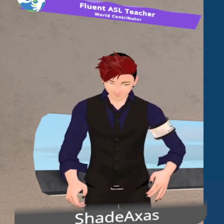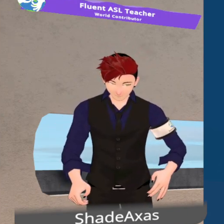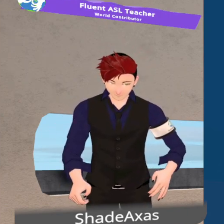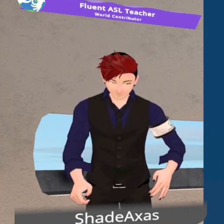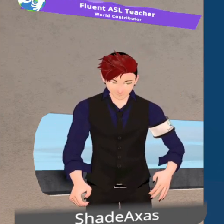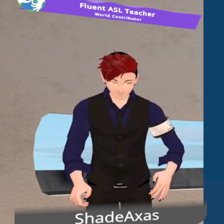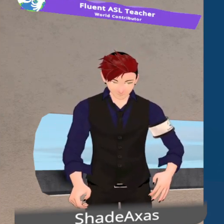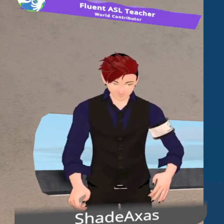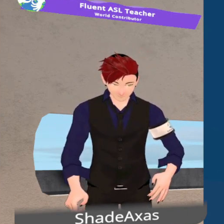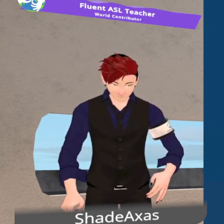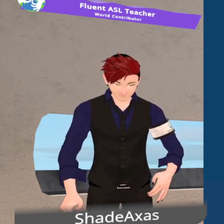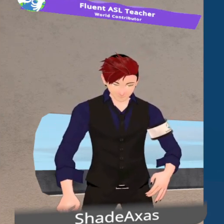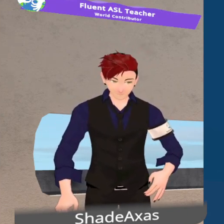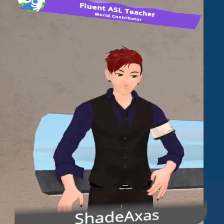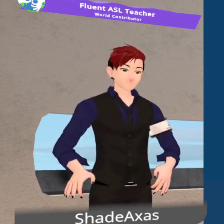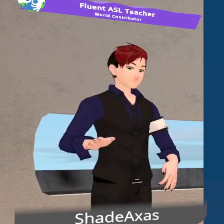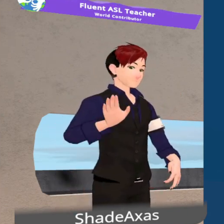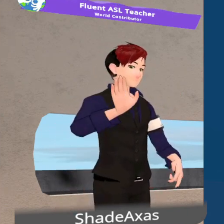life.